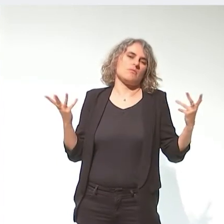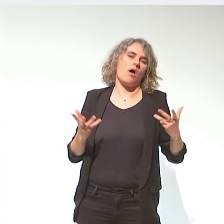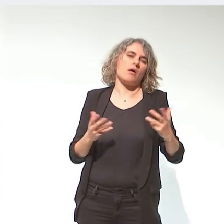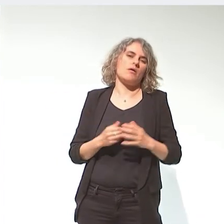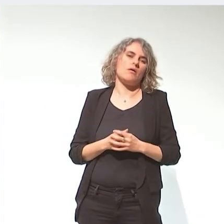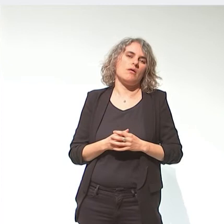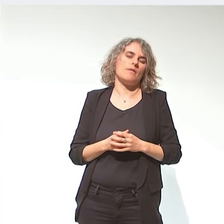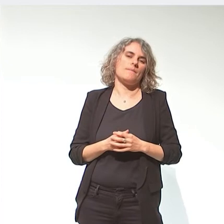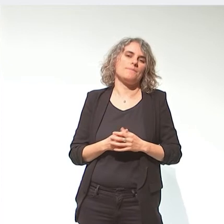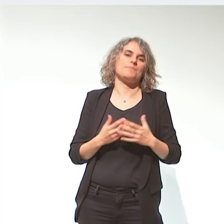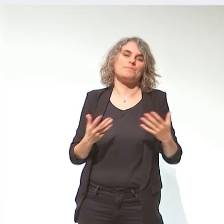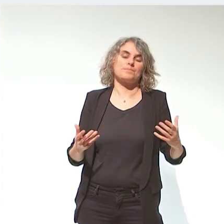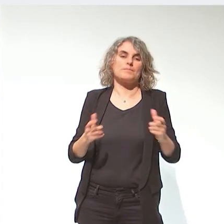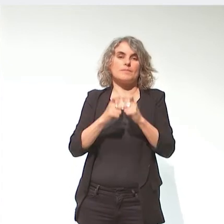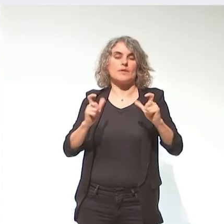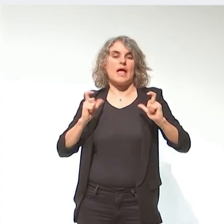also connected